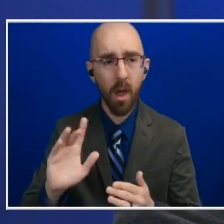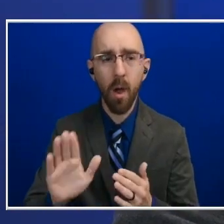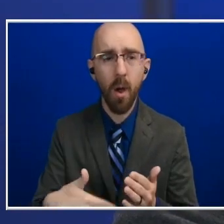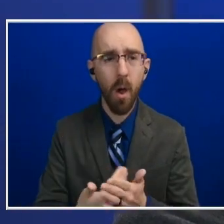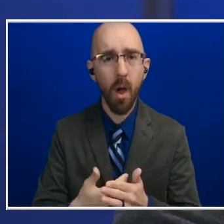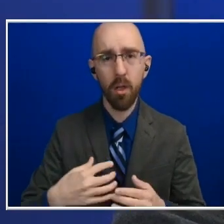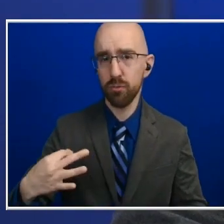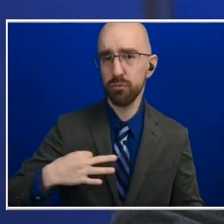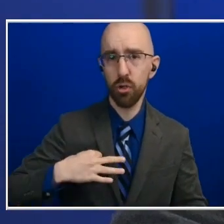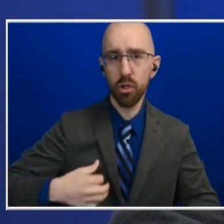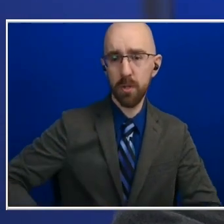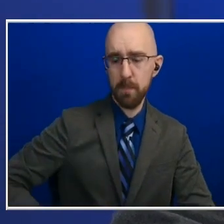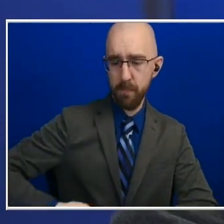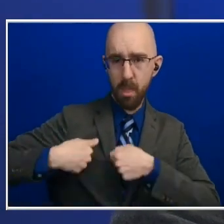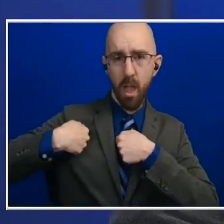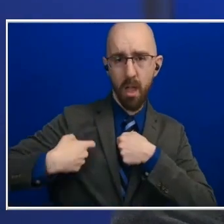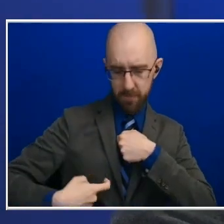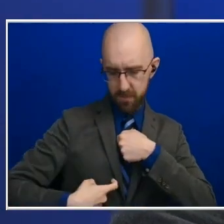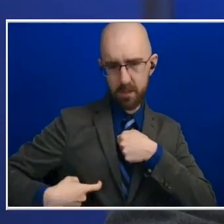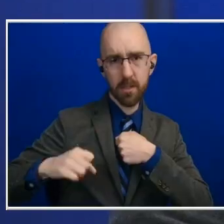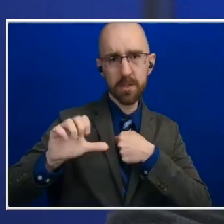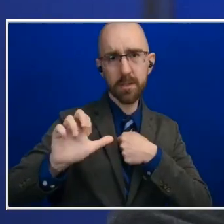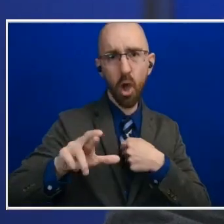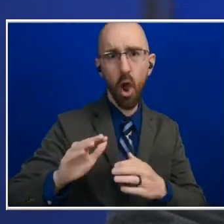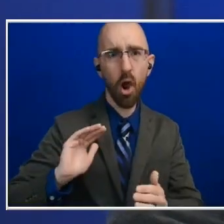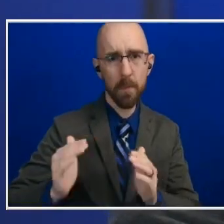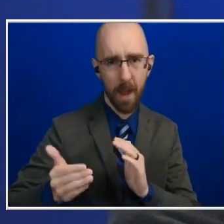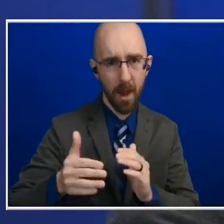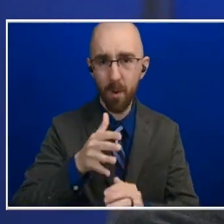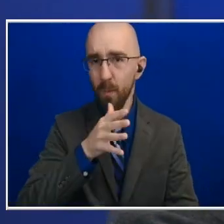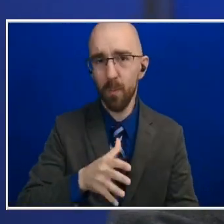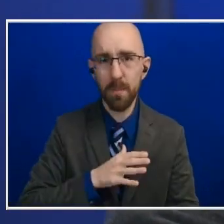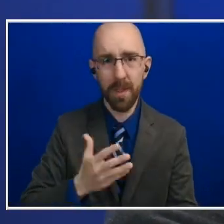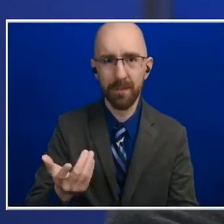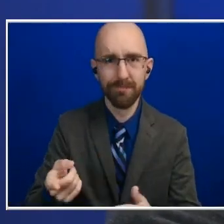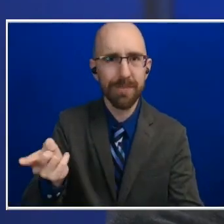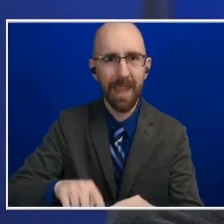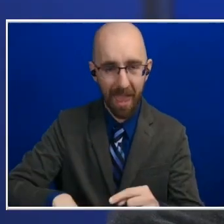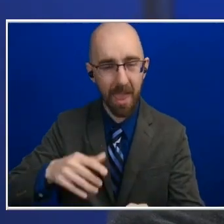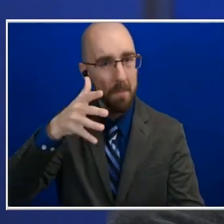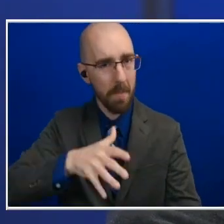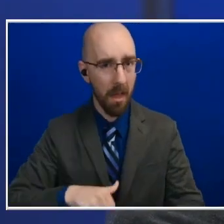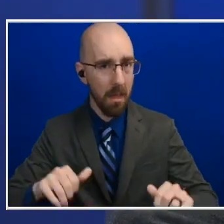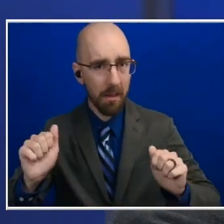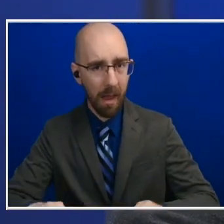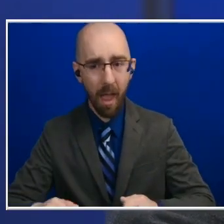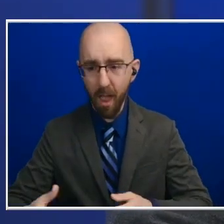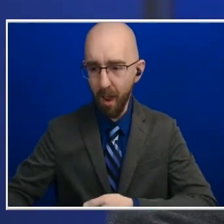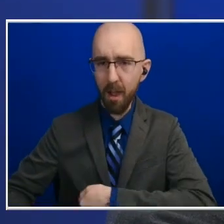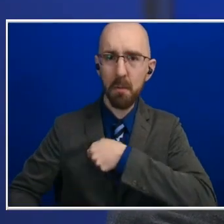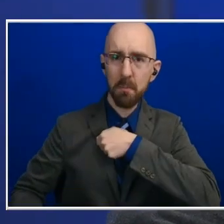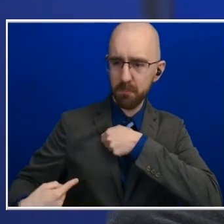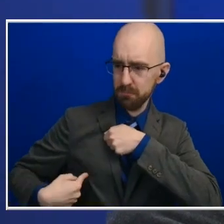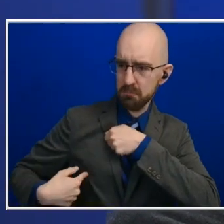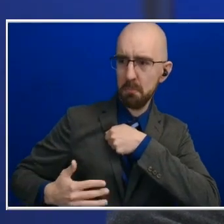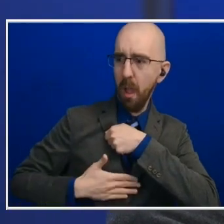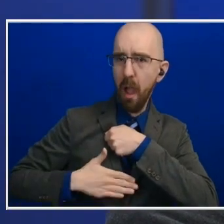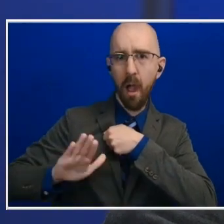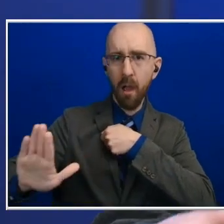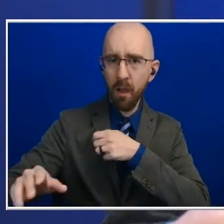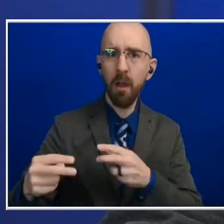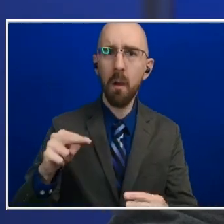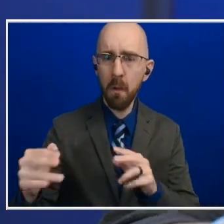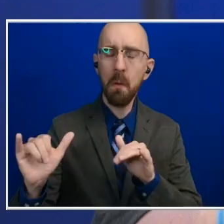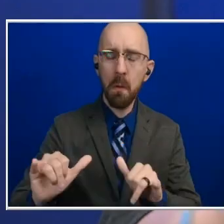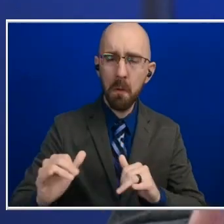their scars. Women can't do that, but men can. And it is exciting to know that they